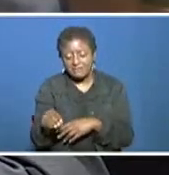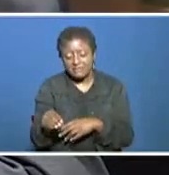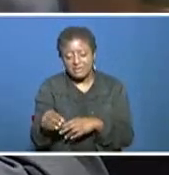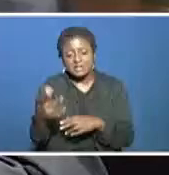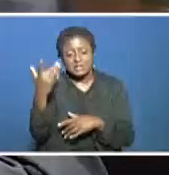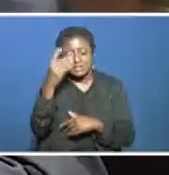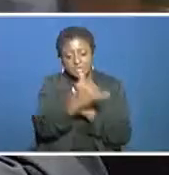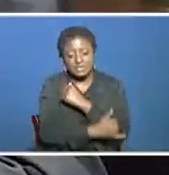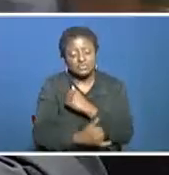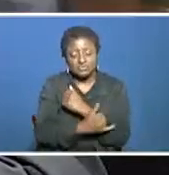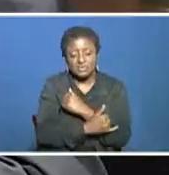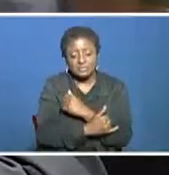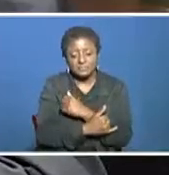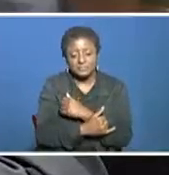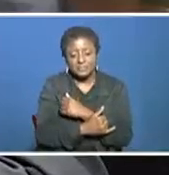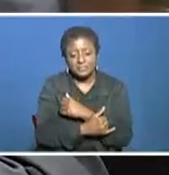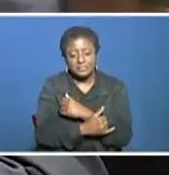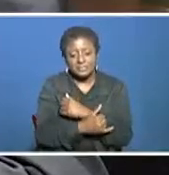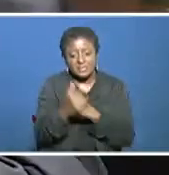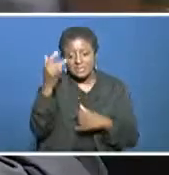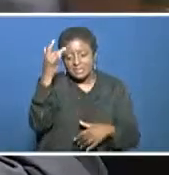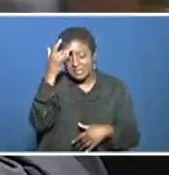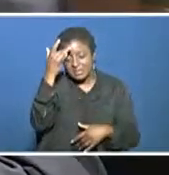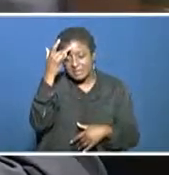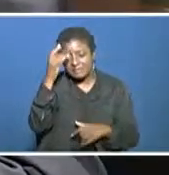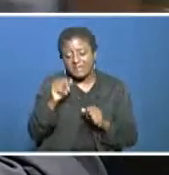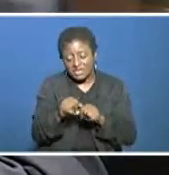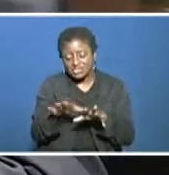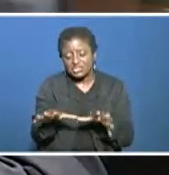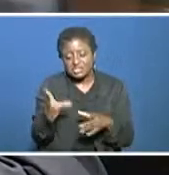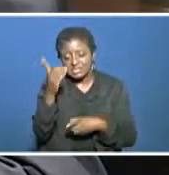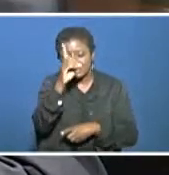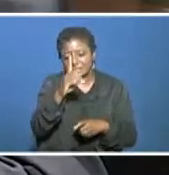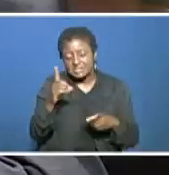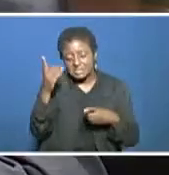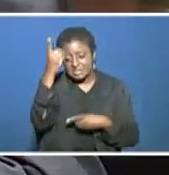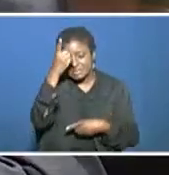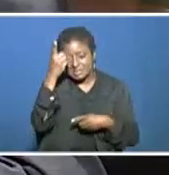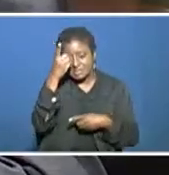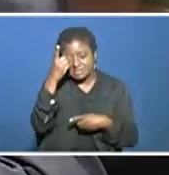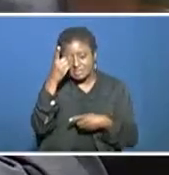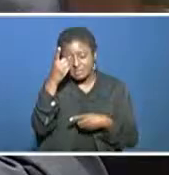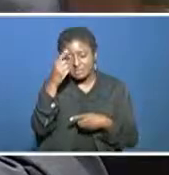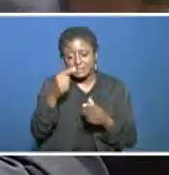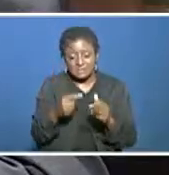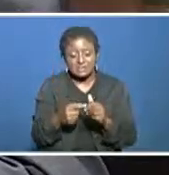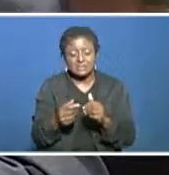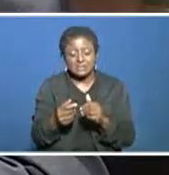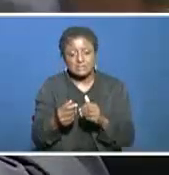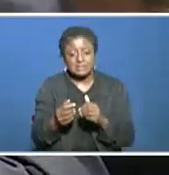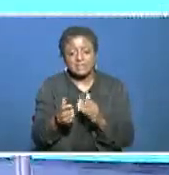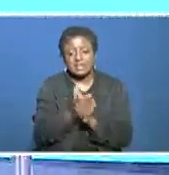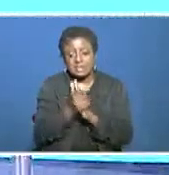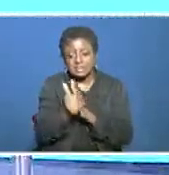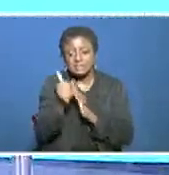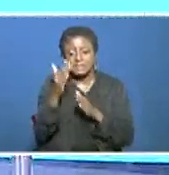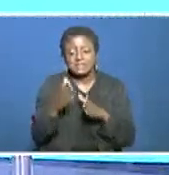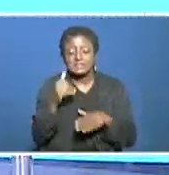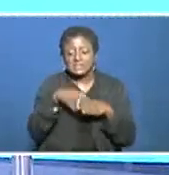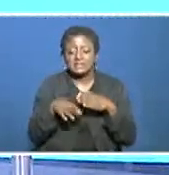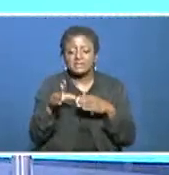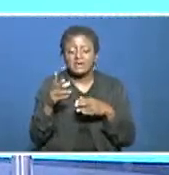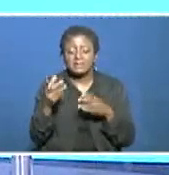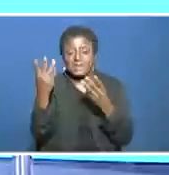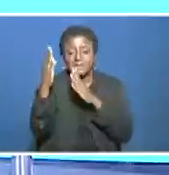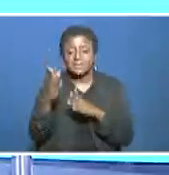infectious disease specialist is involved, and the Bahamian people have no need to worry at this particular time.